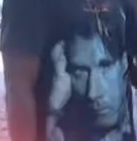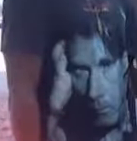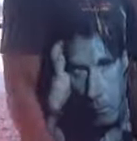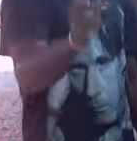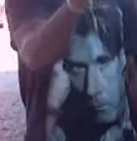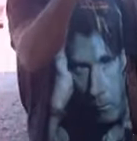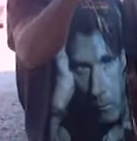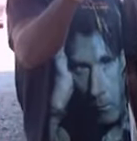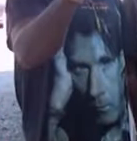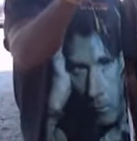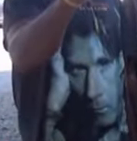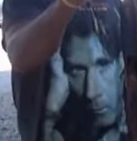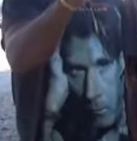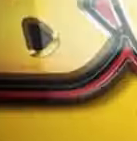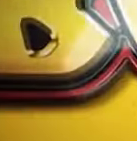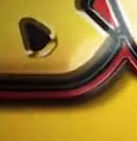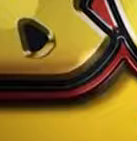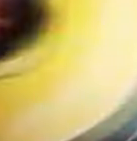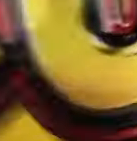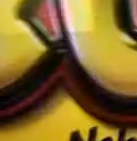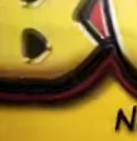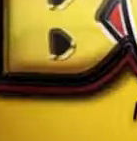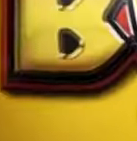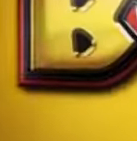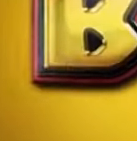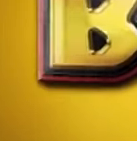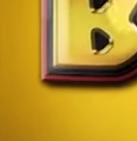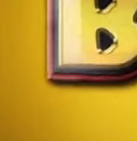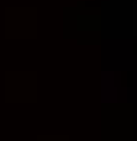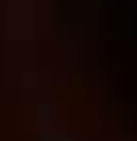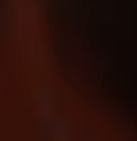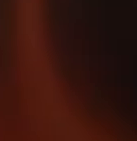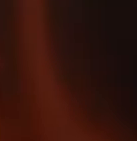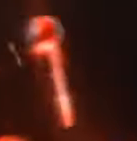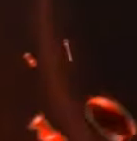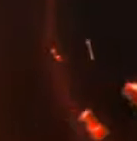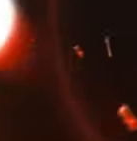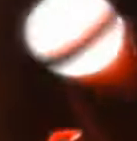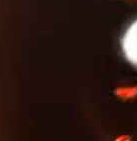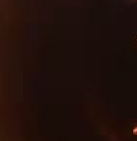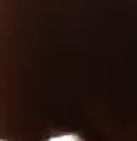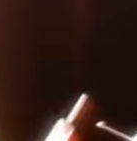Bula FM number 2 NSR. Bula FM number 2 NSR.